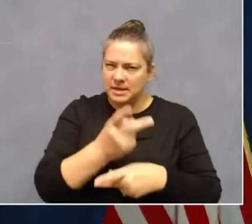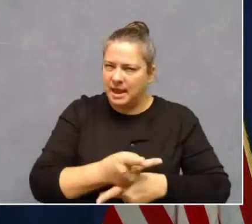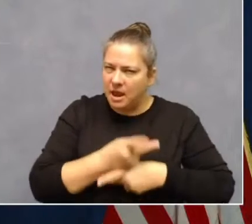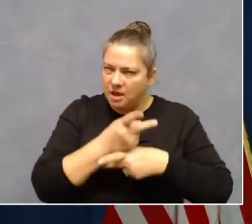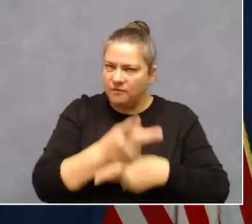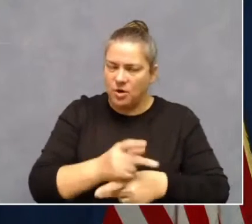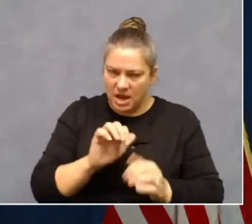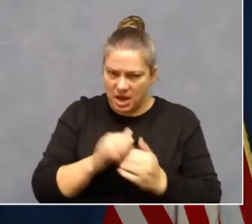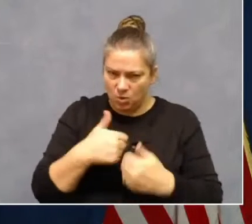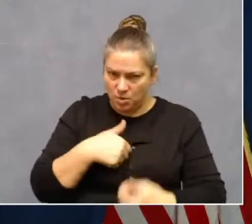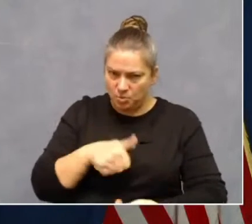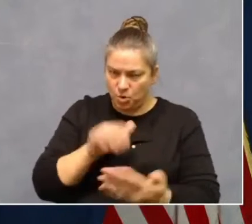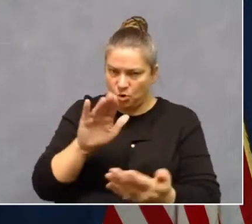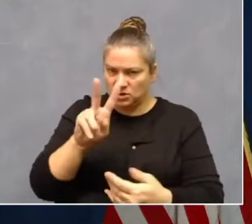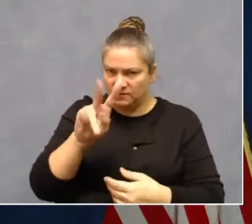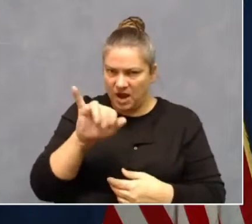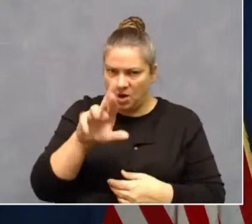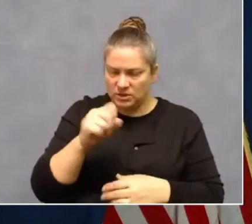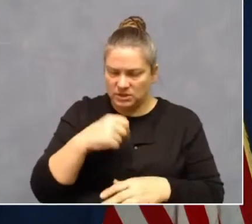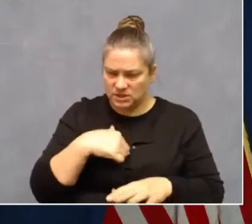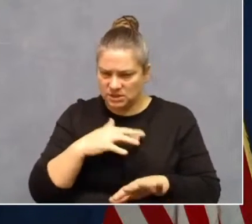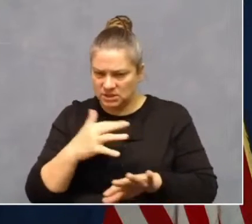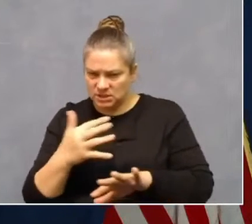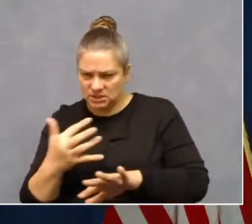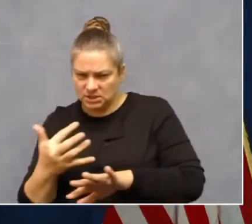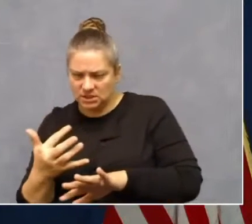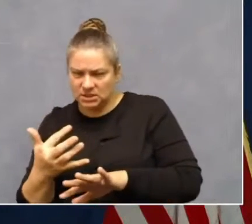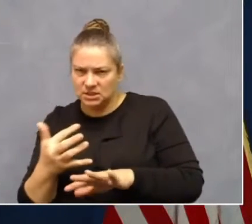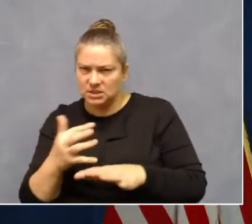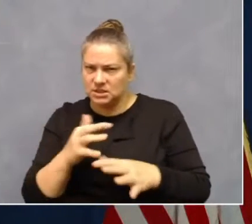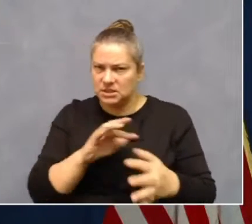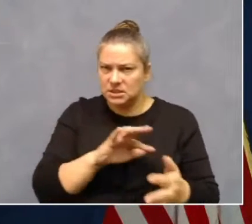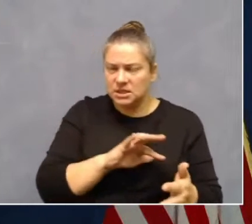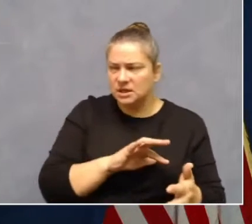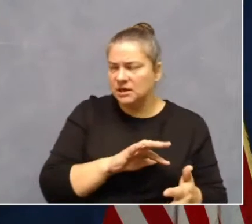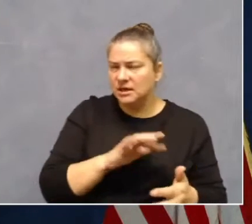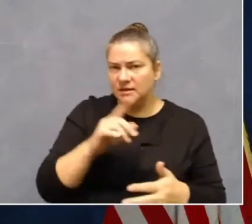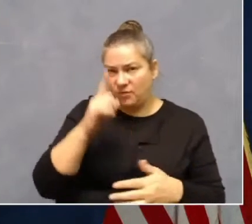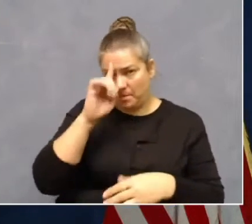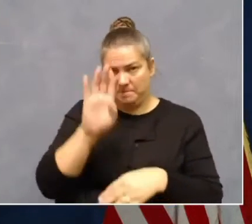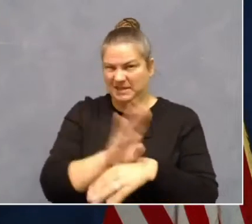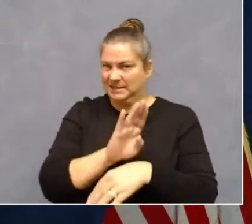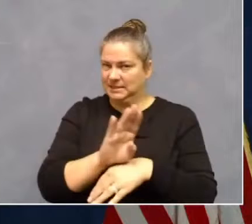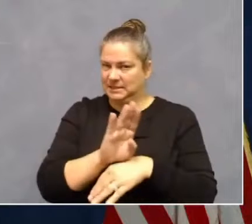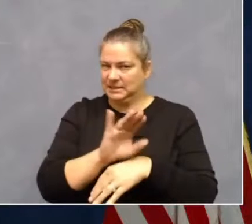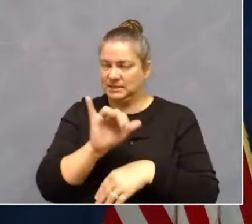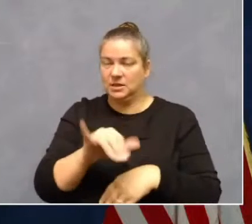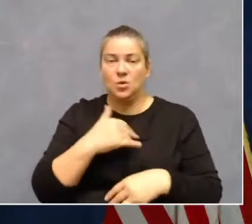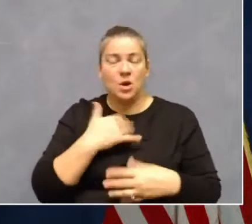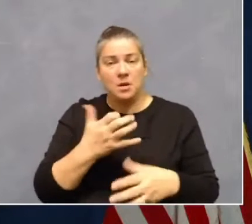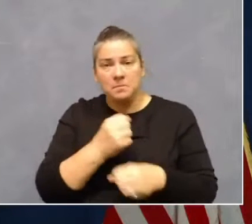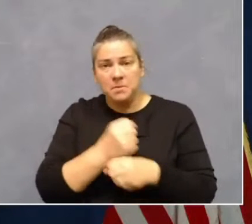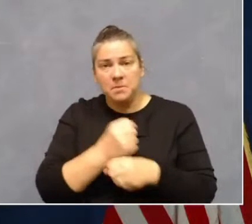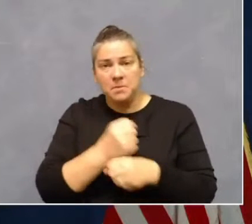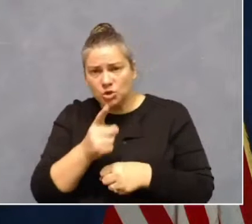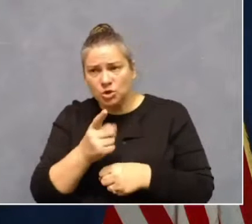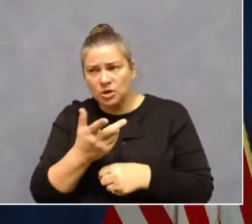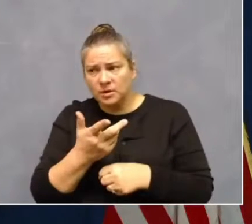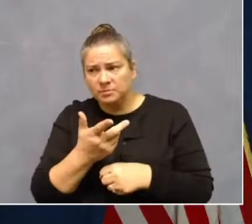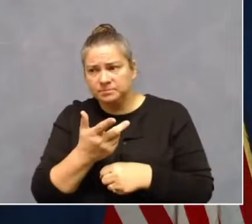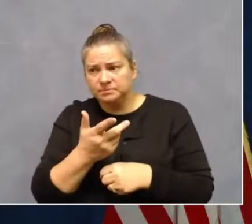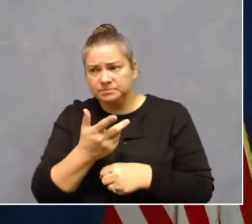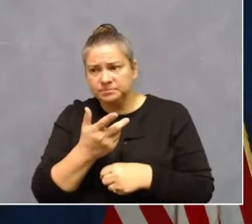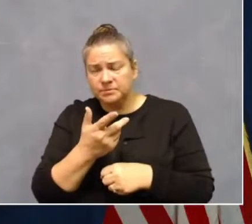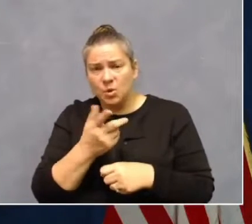the virus, especially in terms of business. We also want to make sure what we put in will be